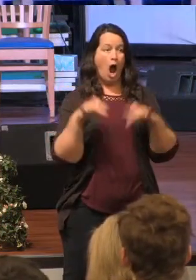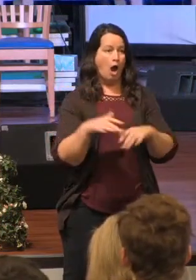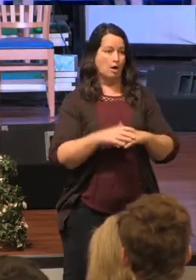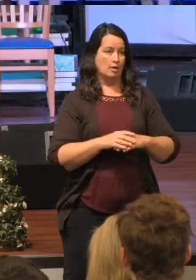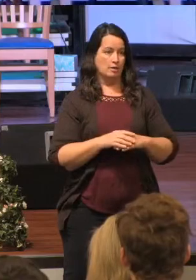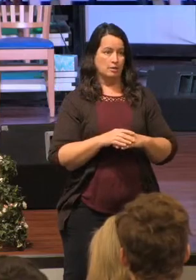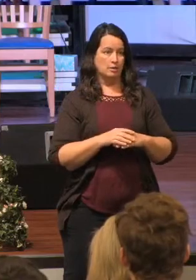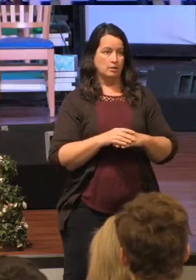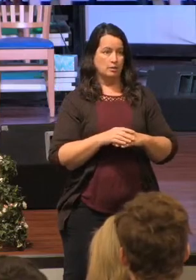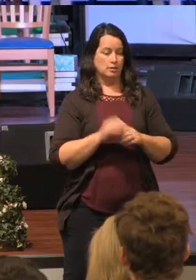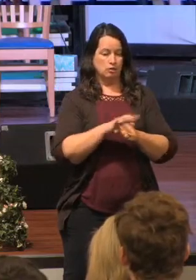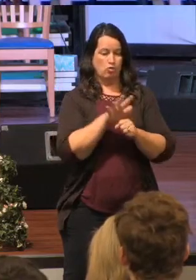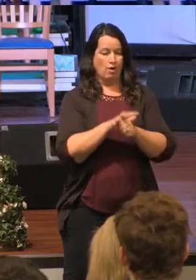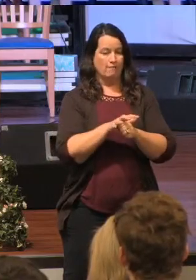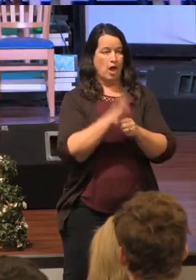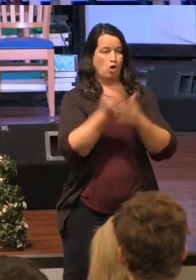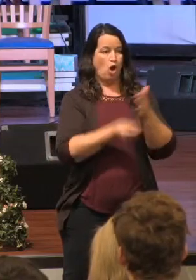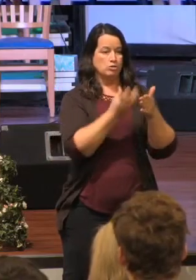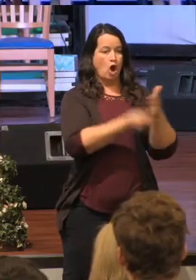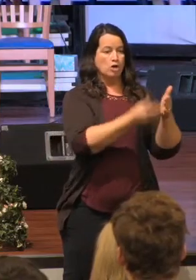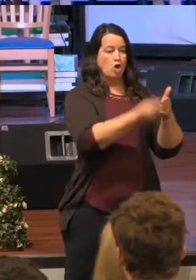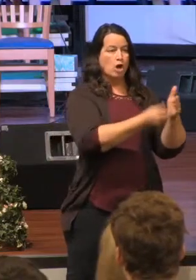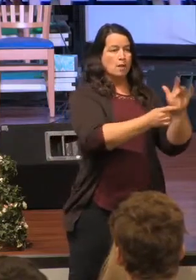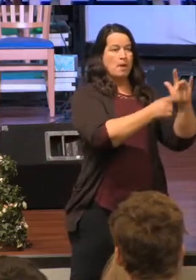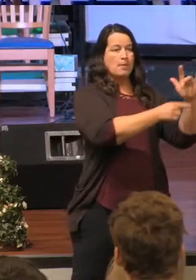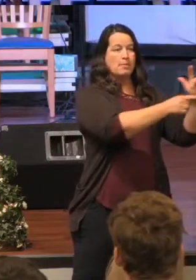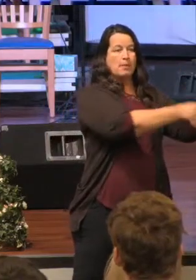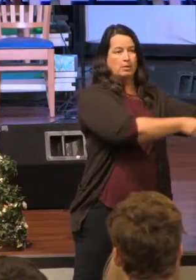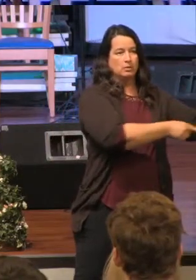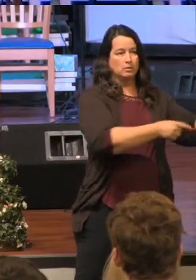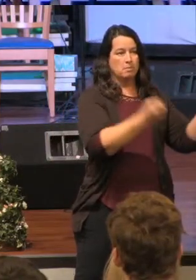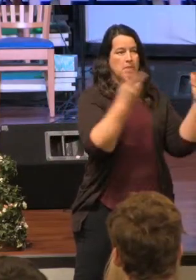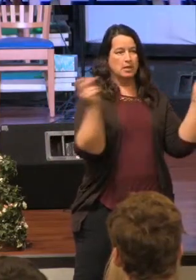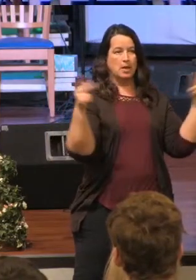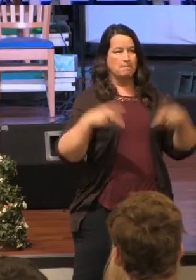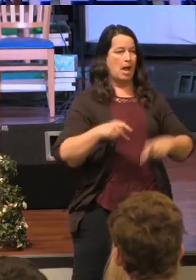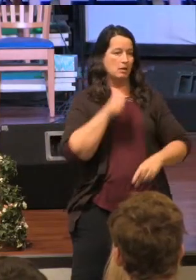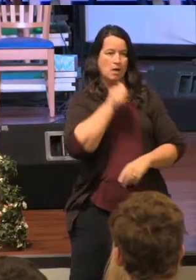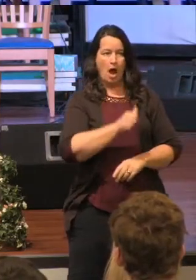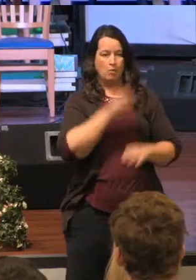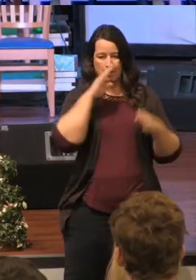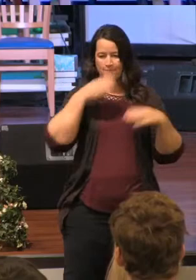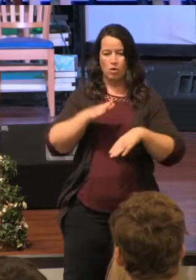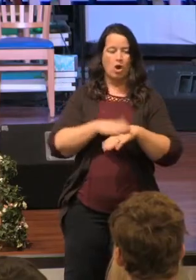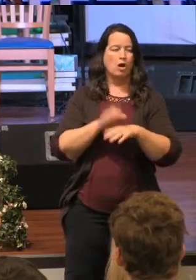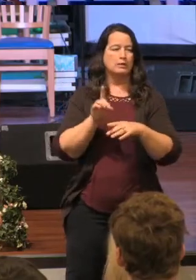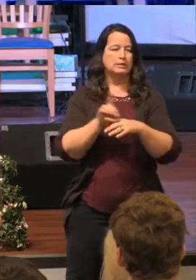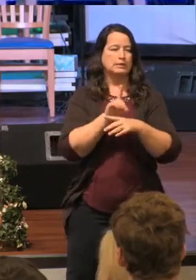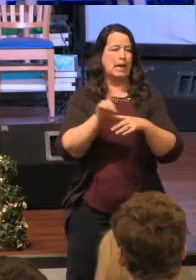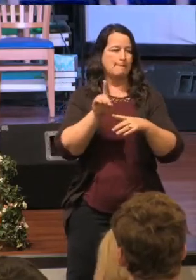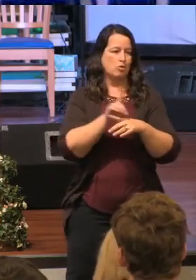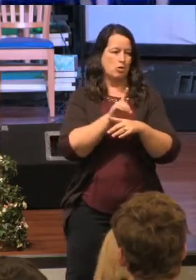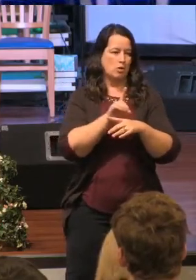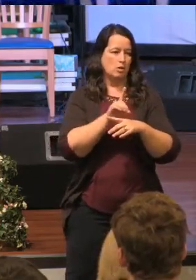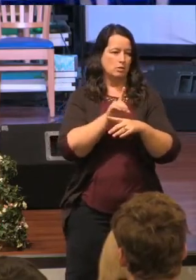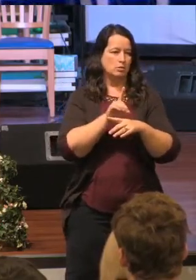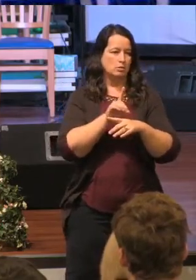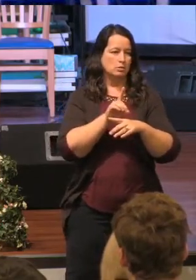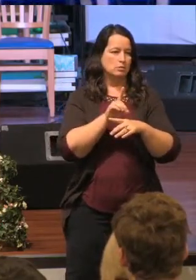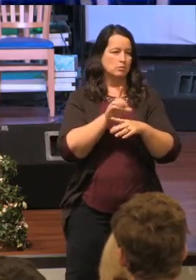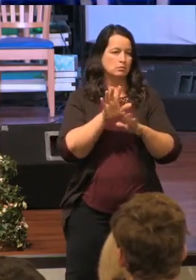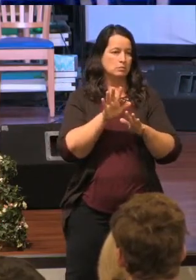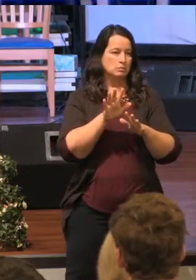and the pandemic, they're gone, and apparently a lot of them aren't coming back. We did not focus on discipleship. And I